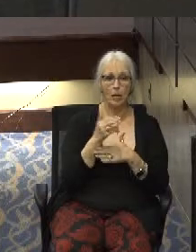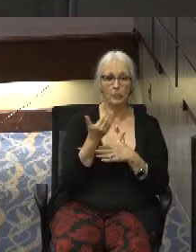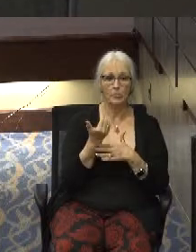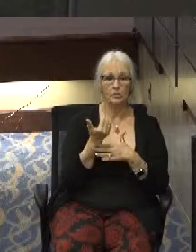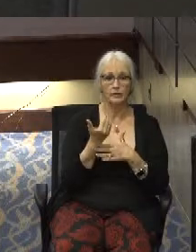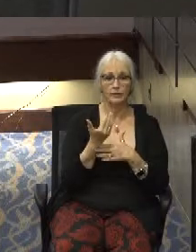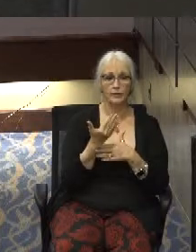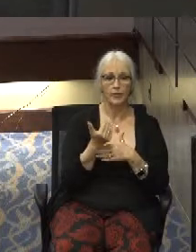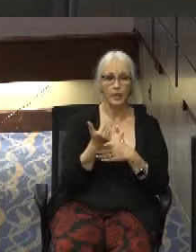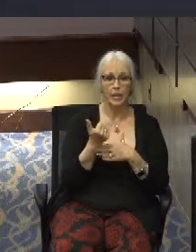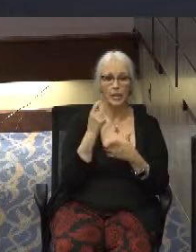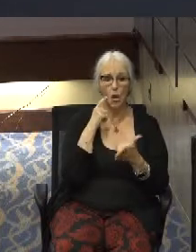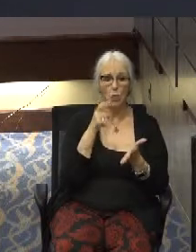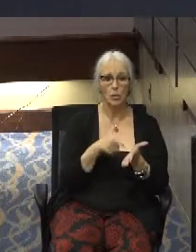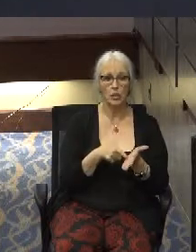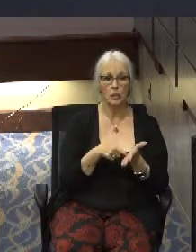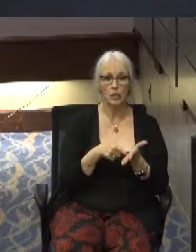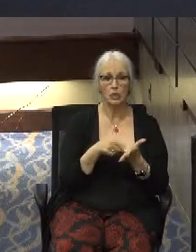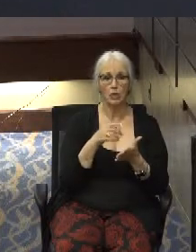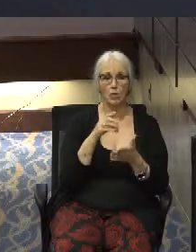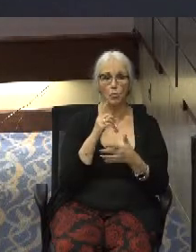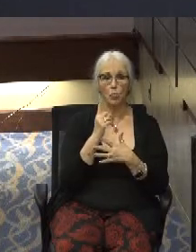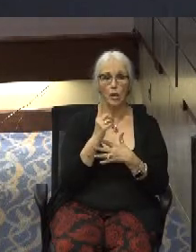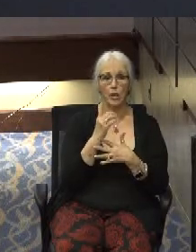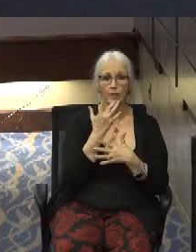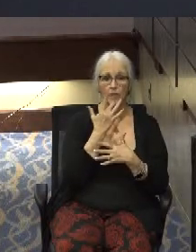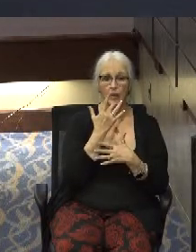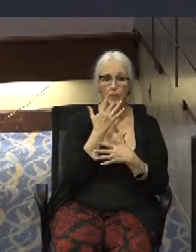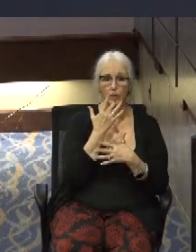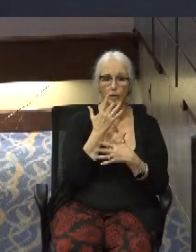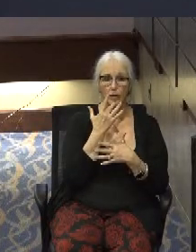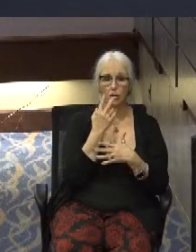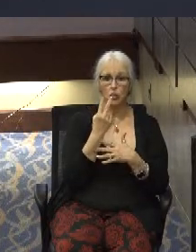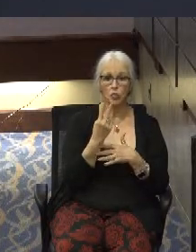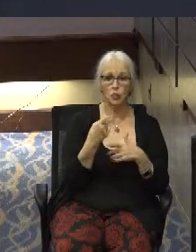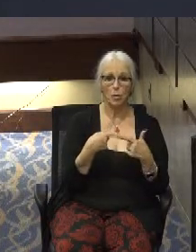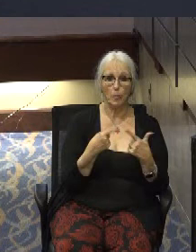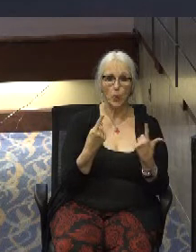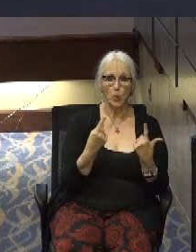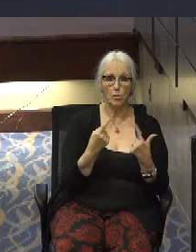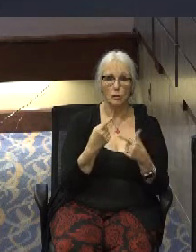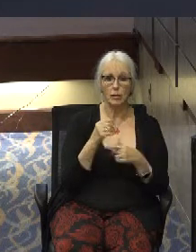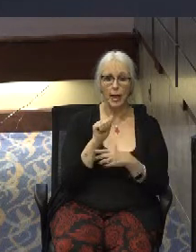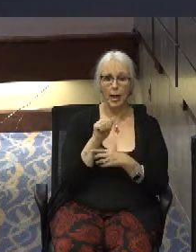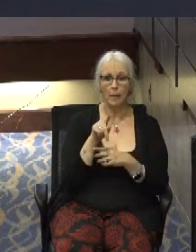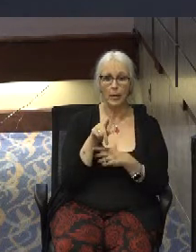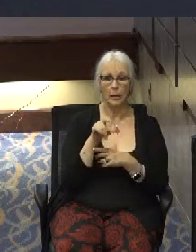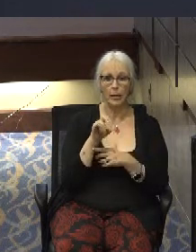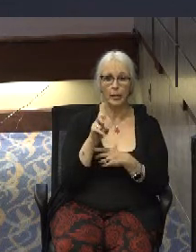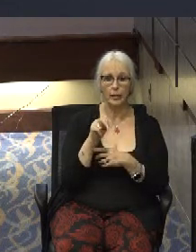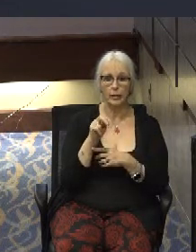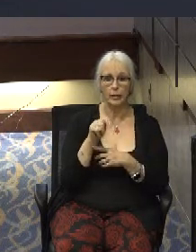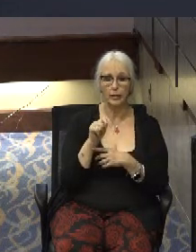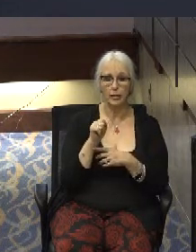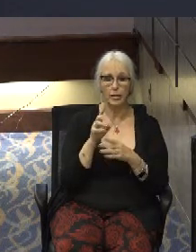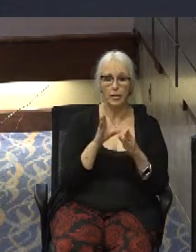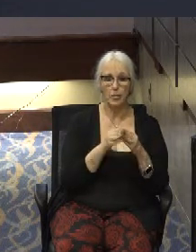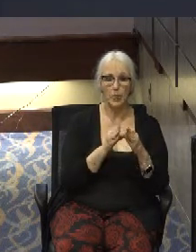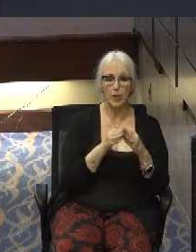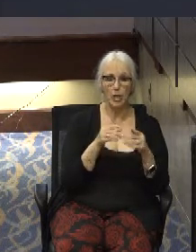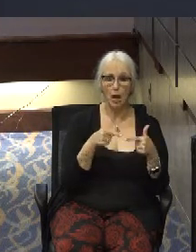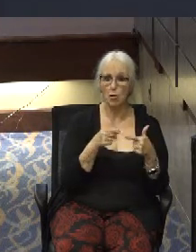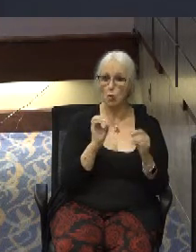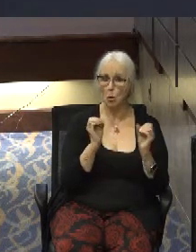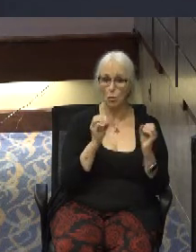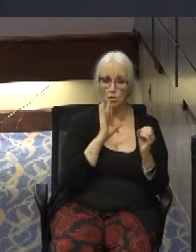3 returned, 1 in favor and 2 opposed. The applicant did speak at the meeting, no one spoke in opposition, and it